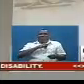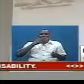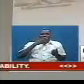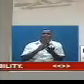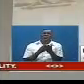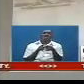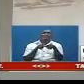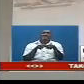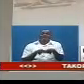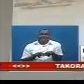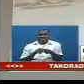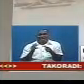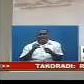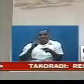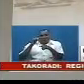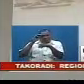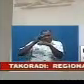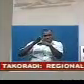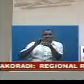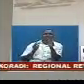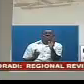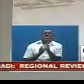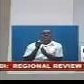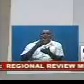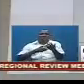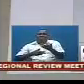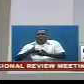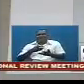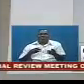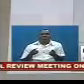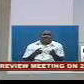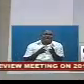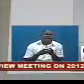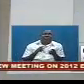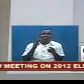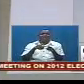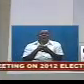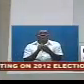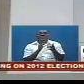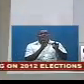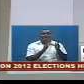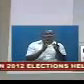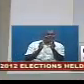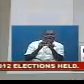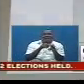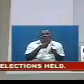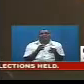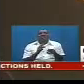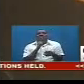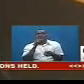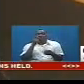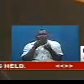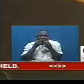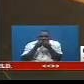and reliability. The mission involves developing interactive mechanism support with the use of internet and digital tools